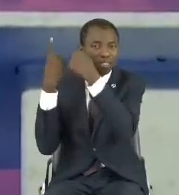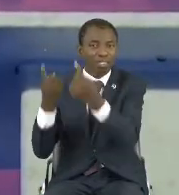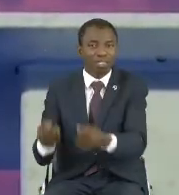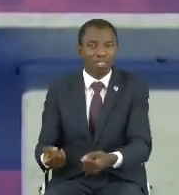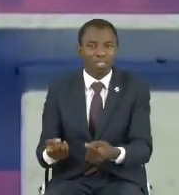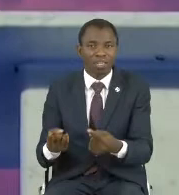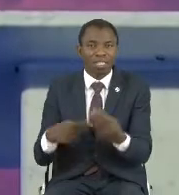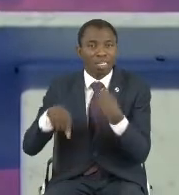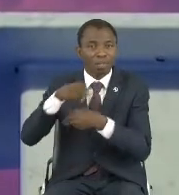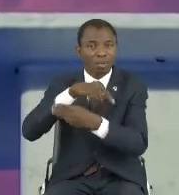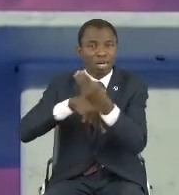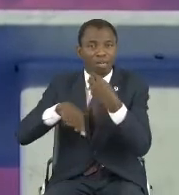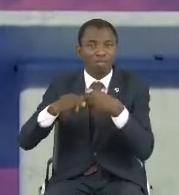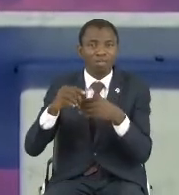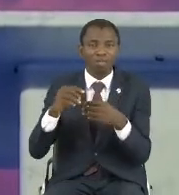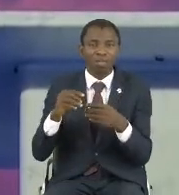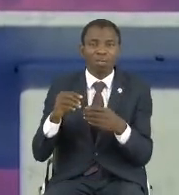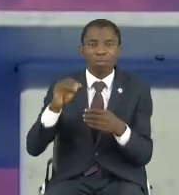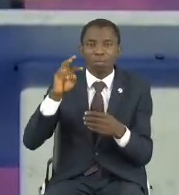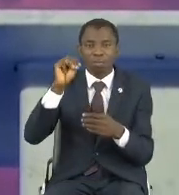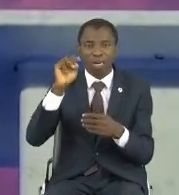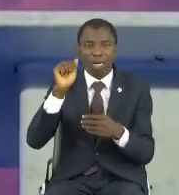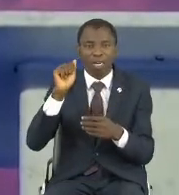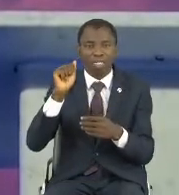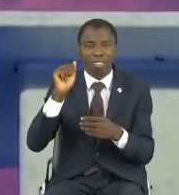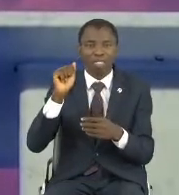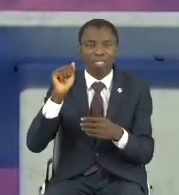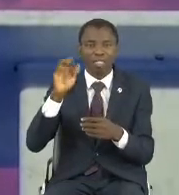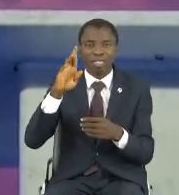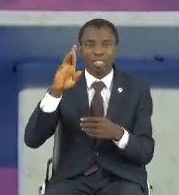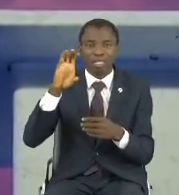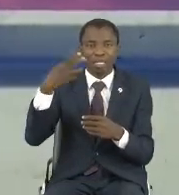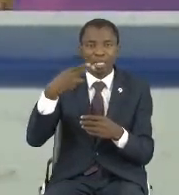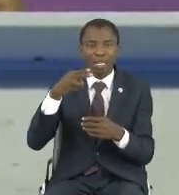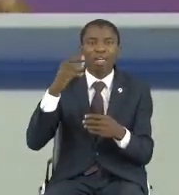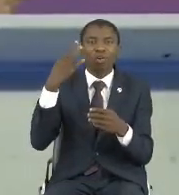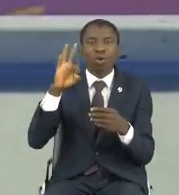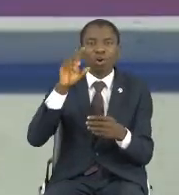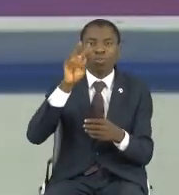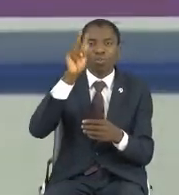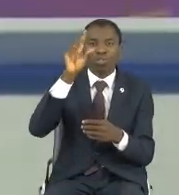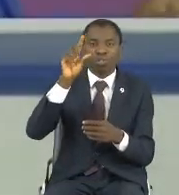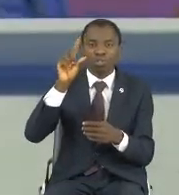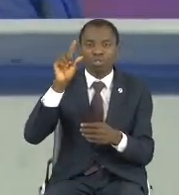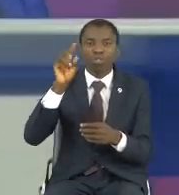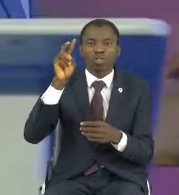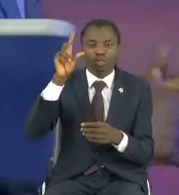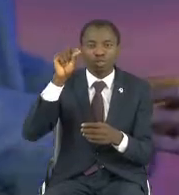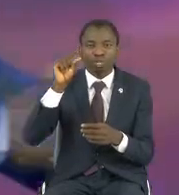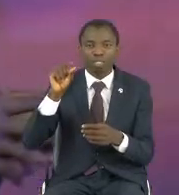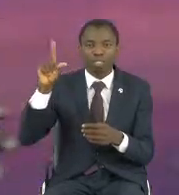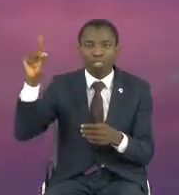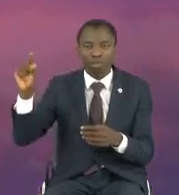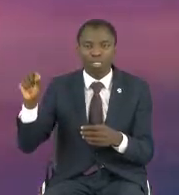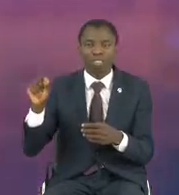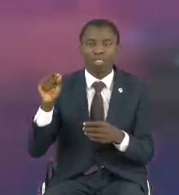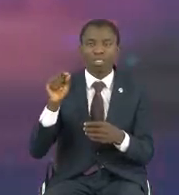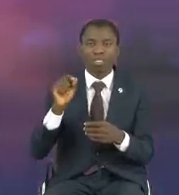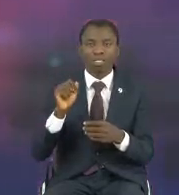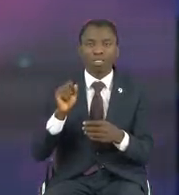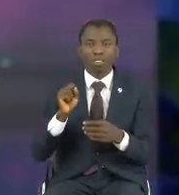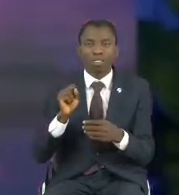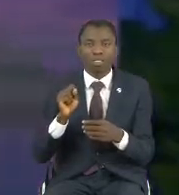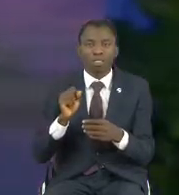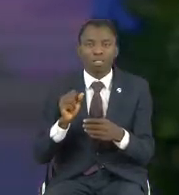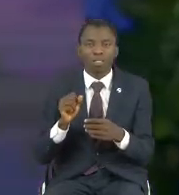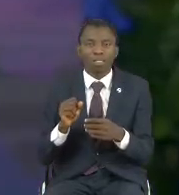about March of 2020, 2 years ago, already almost